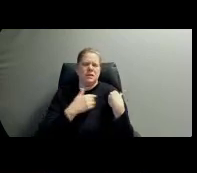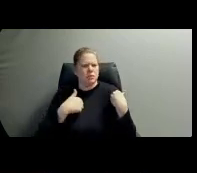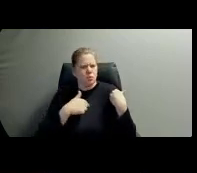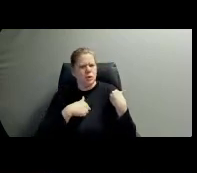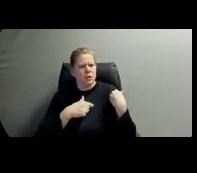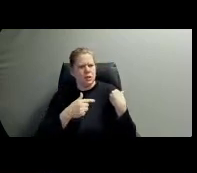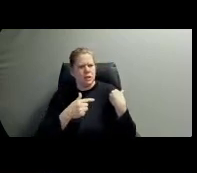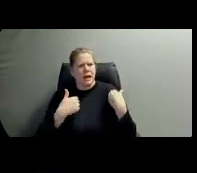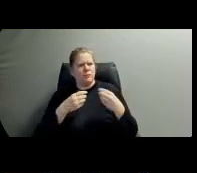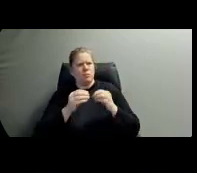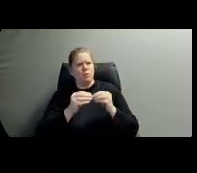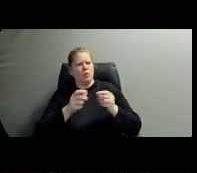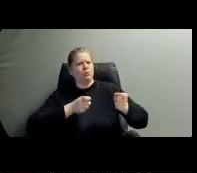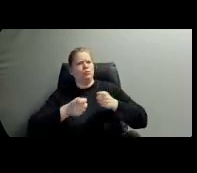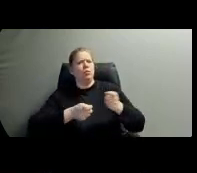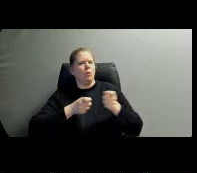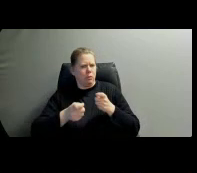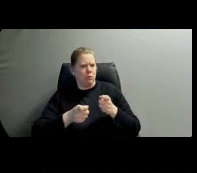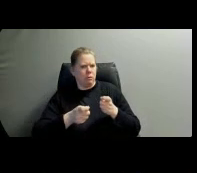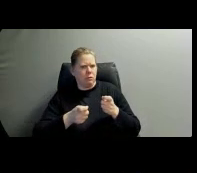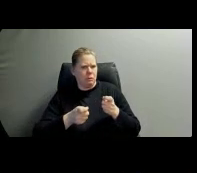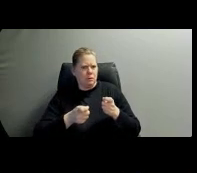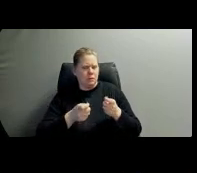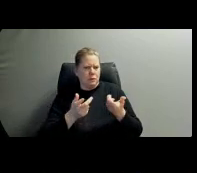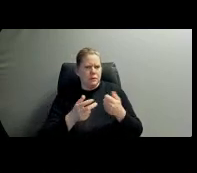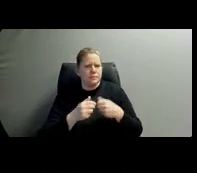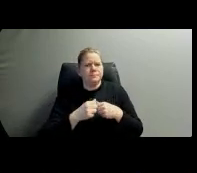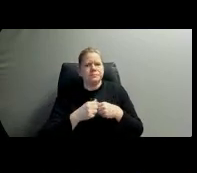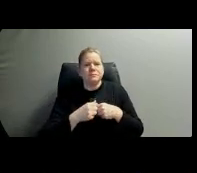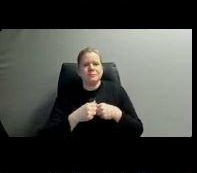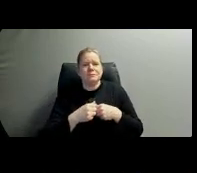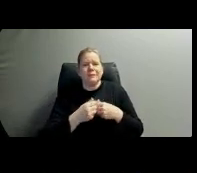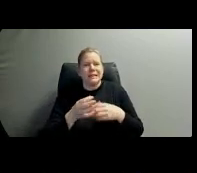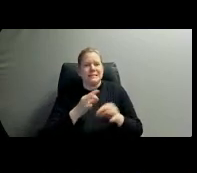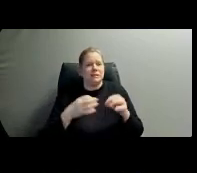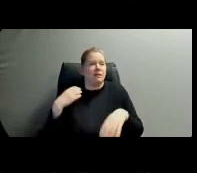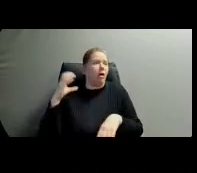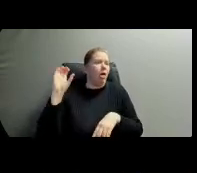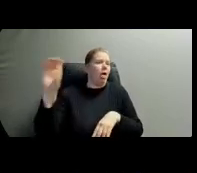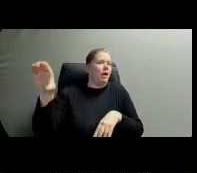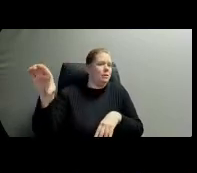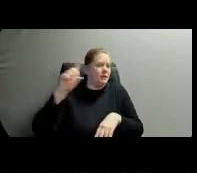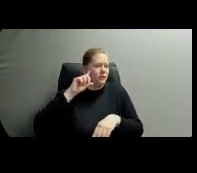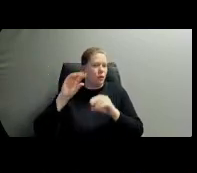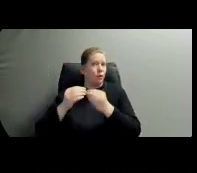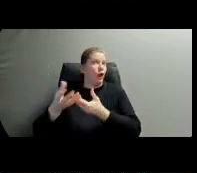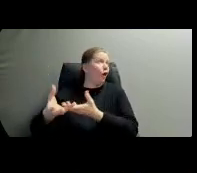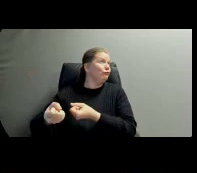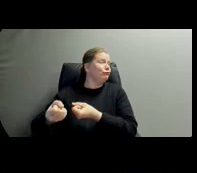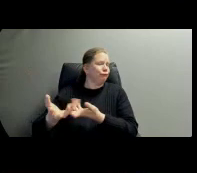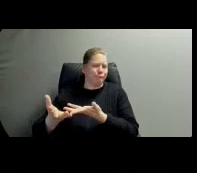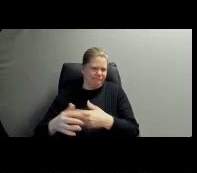where I believe federated learning is a better approach than leaving that responsibility on an organization and then just trusting them on that.